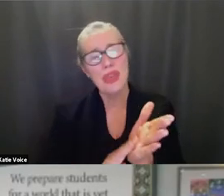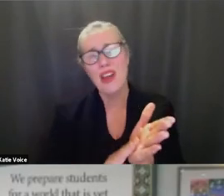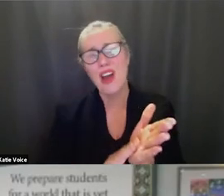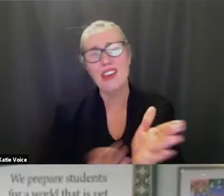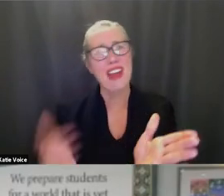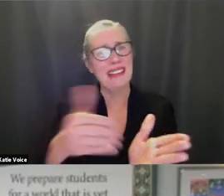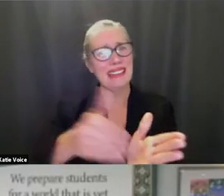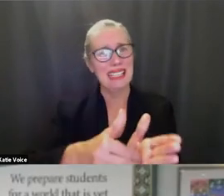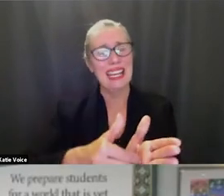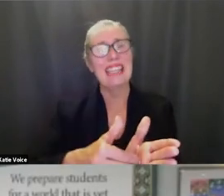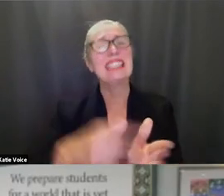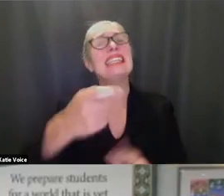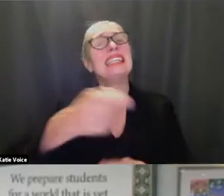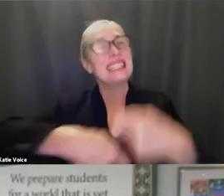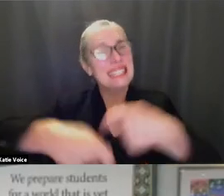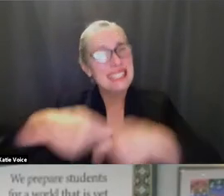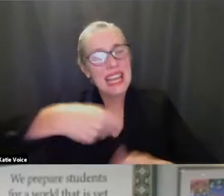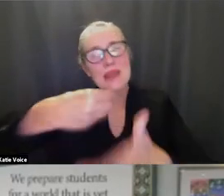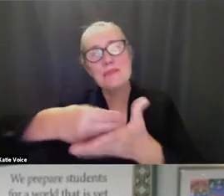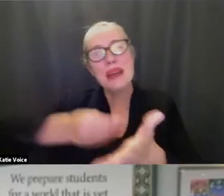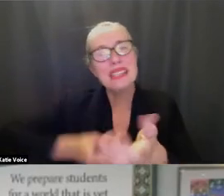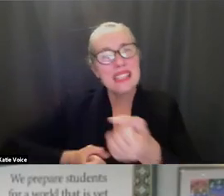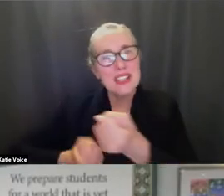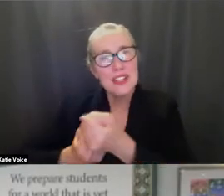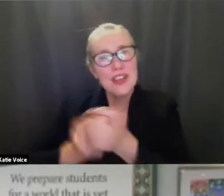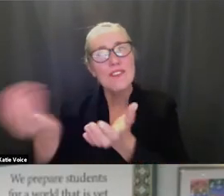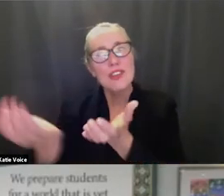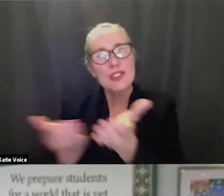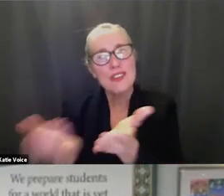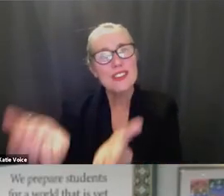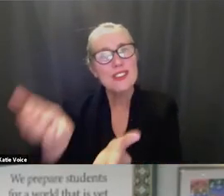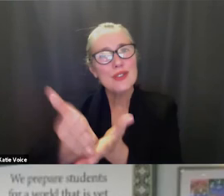resources that will help students thrive thank you